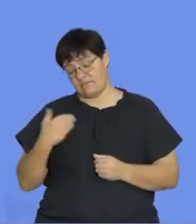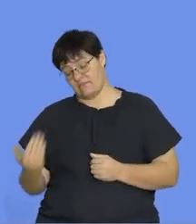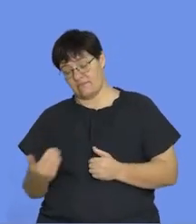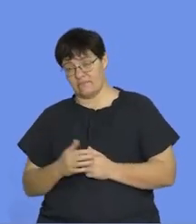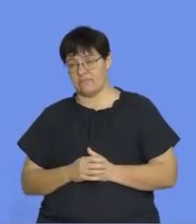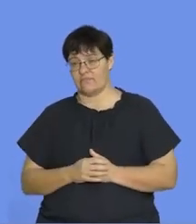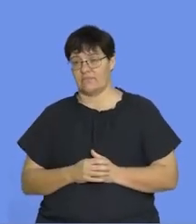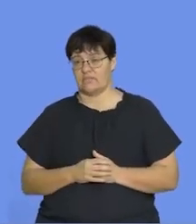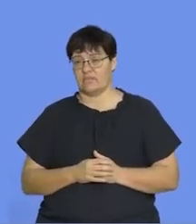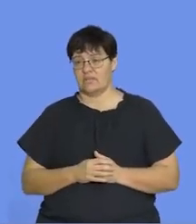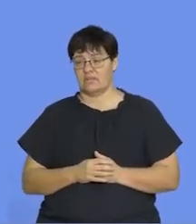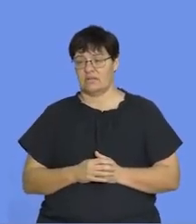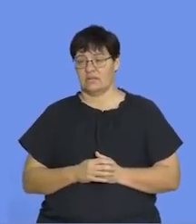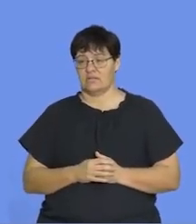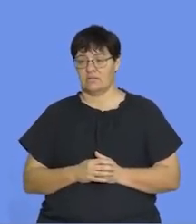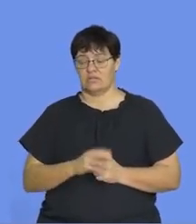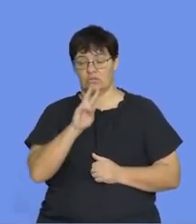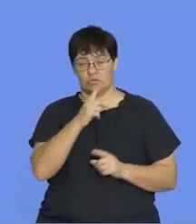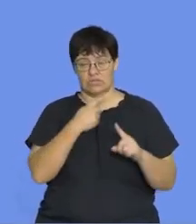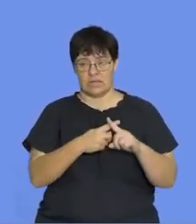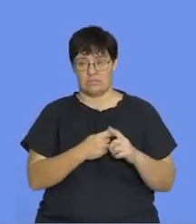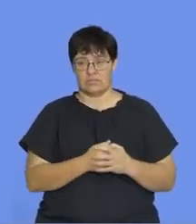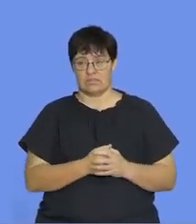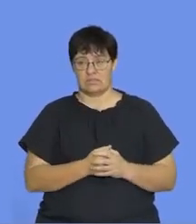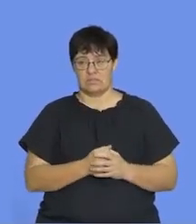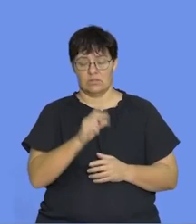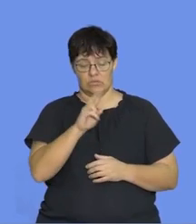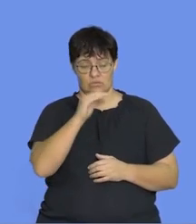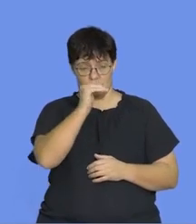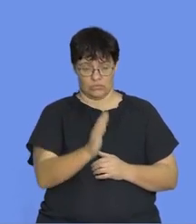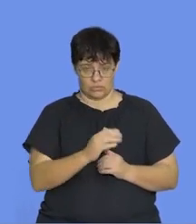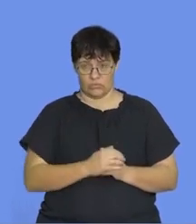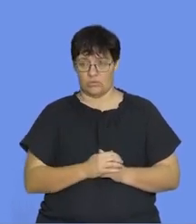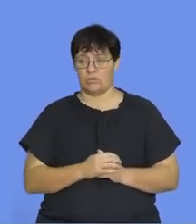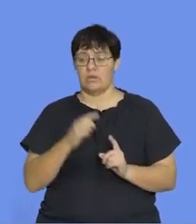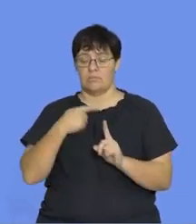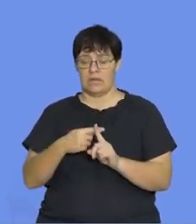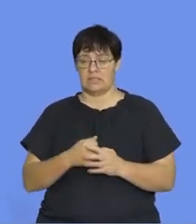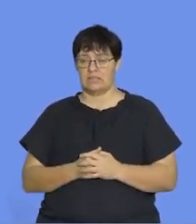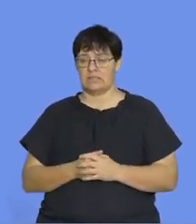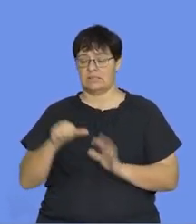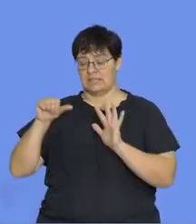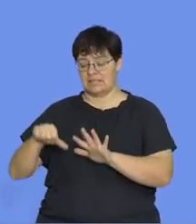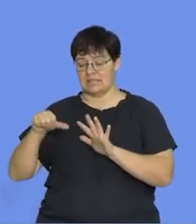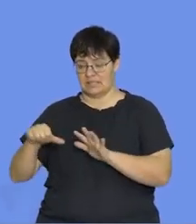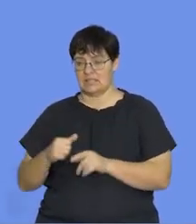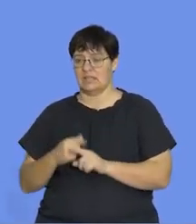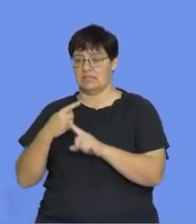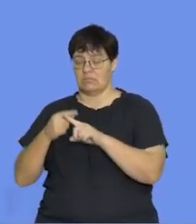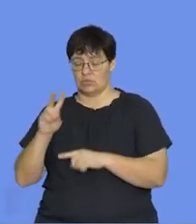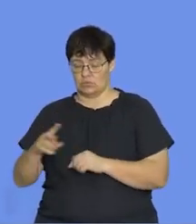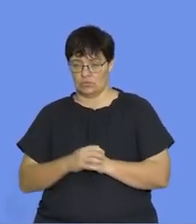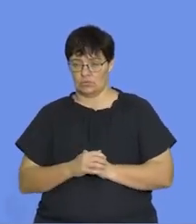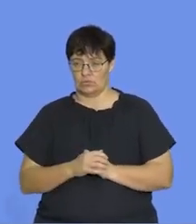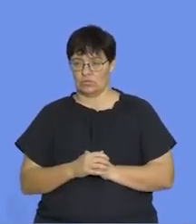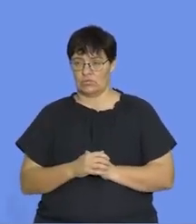have 2 multiplied by 2 of hydrogen plus 16 multiplied by 2. Now, 16,